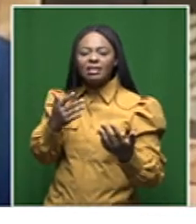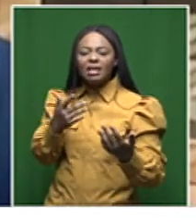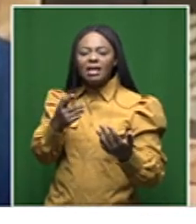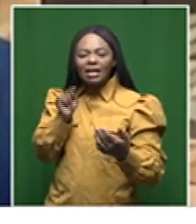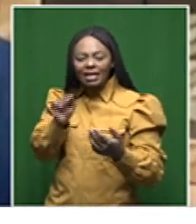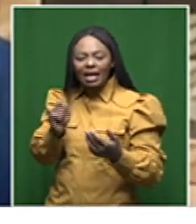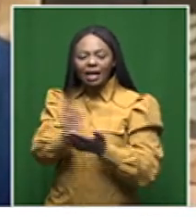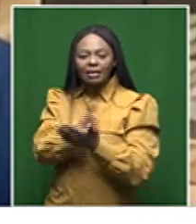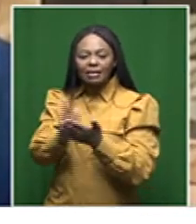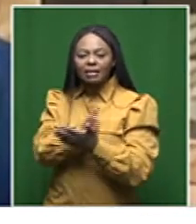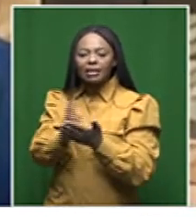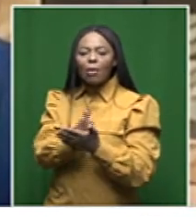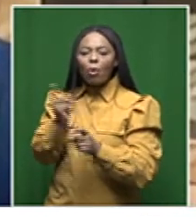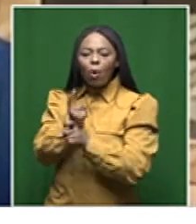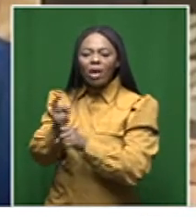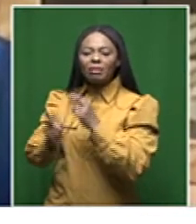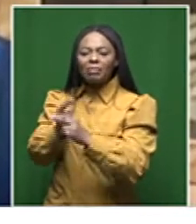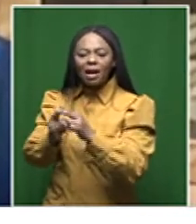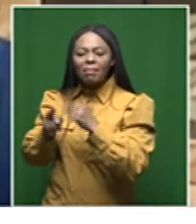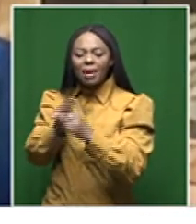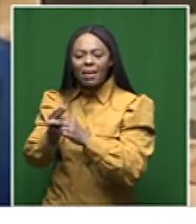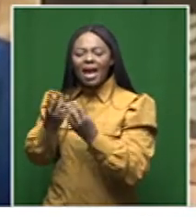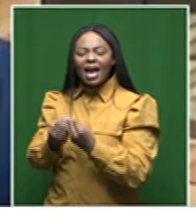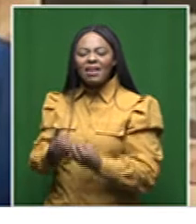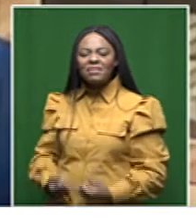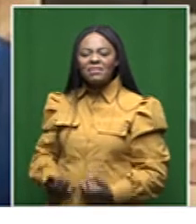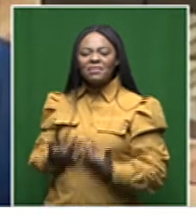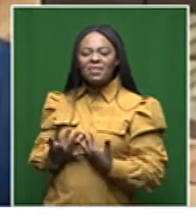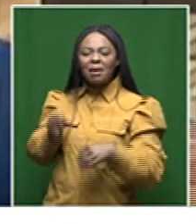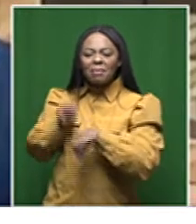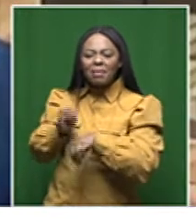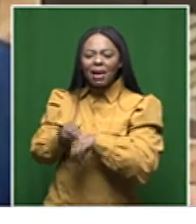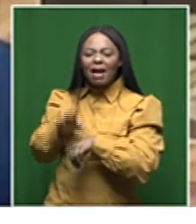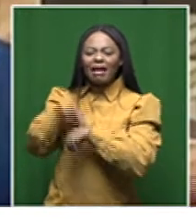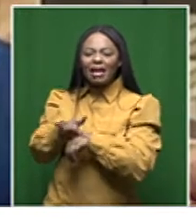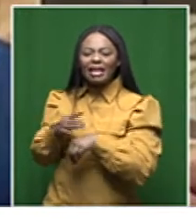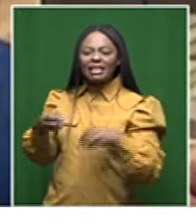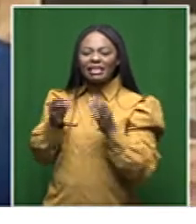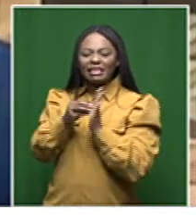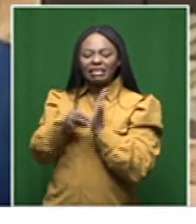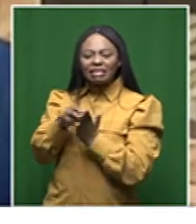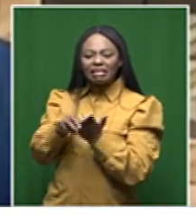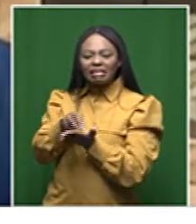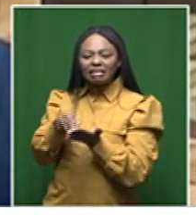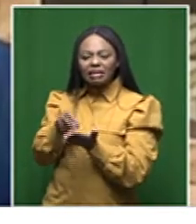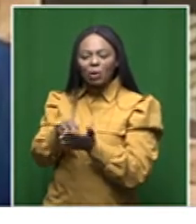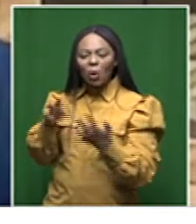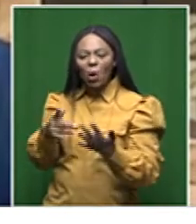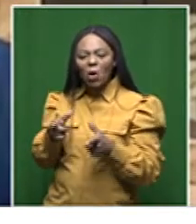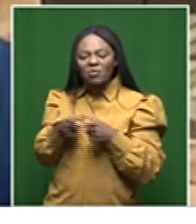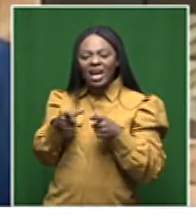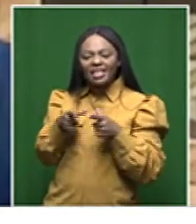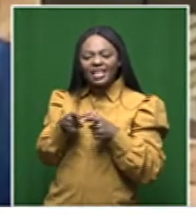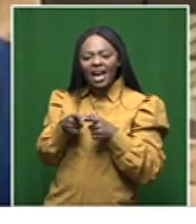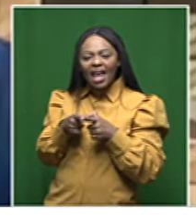been exposed to repeated infections and you have been treated for this so-called vaginal discharge or low abdominal